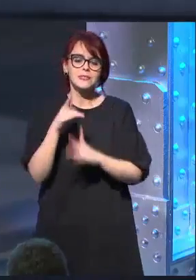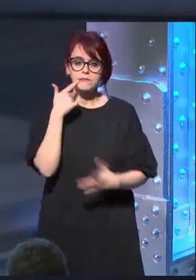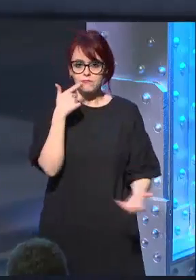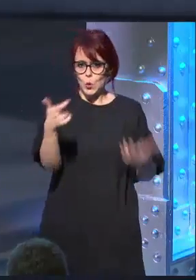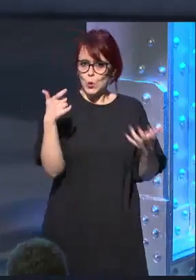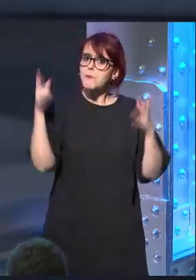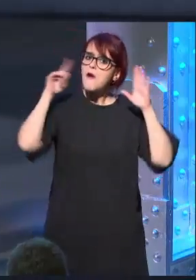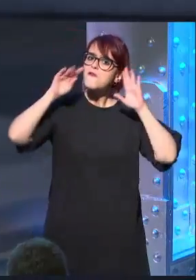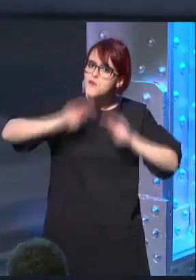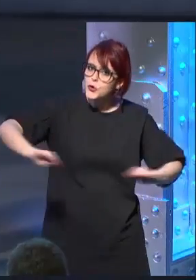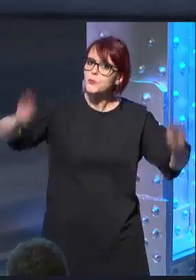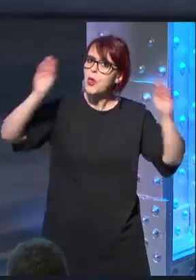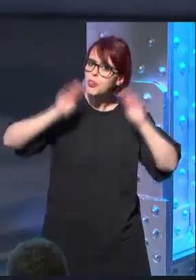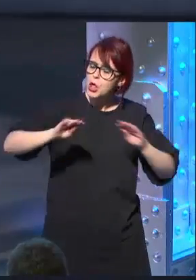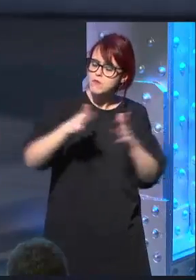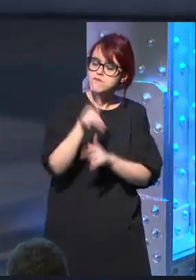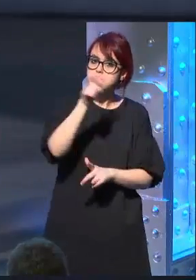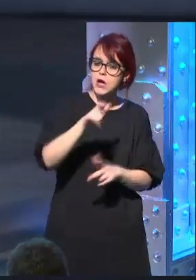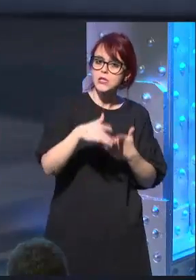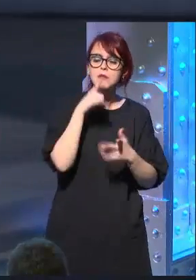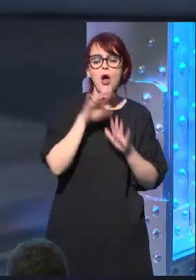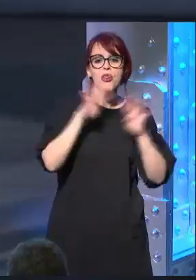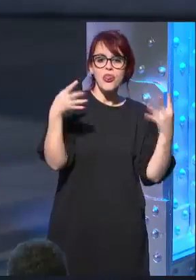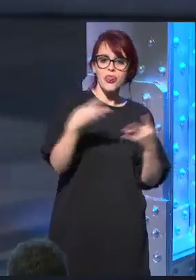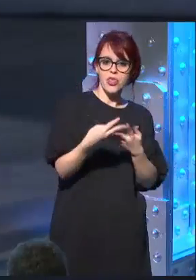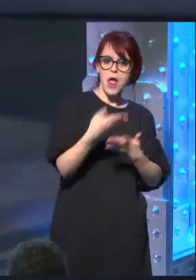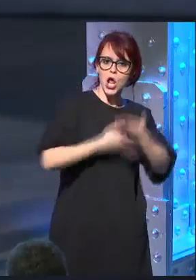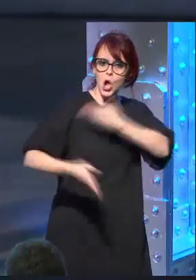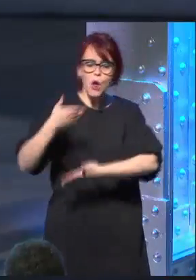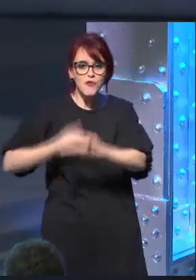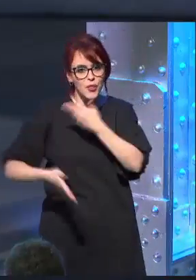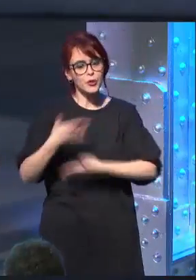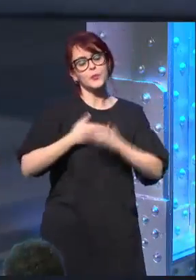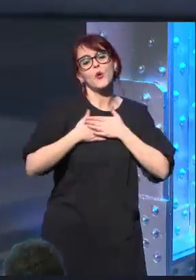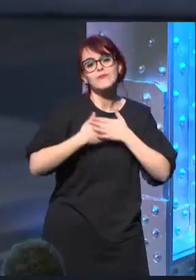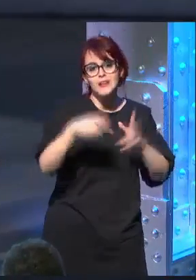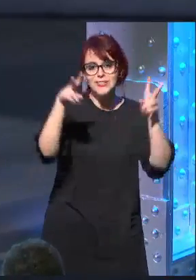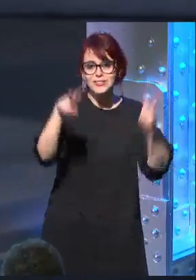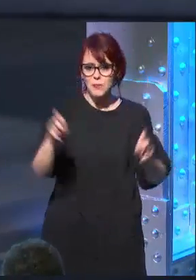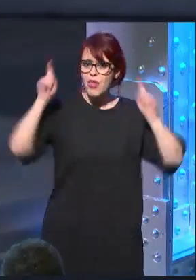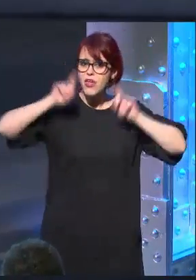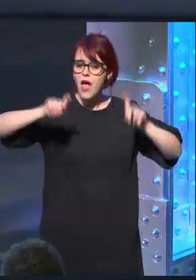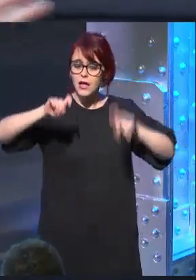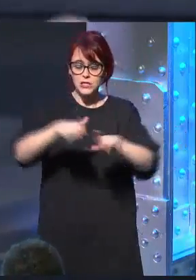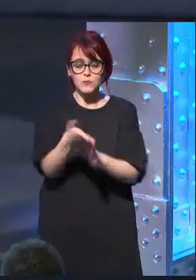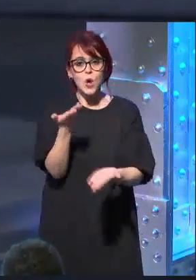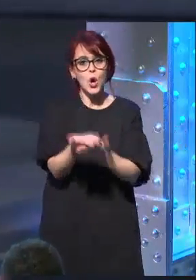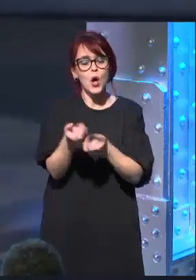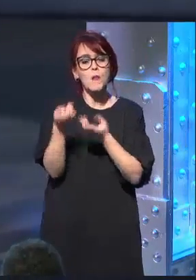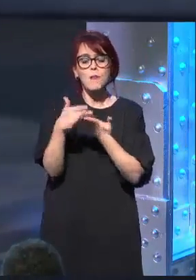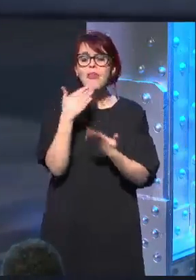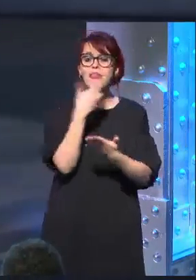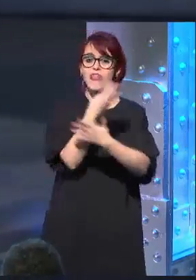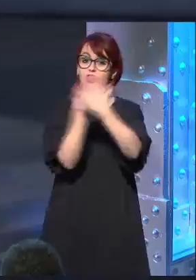to the audiences. We see that there is a great training from cyber